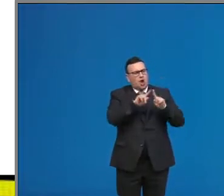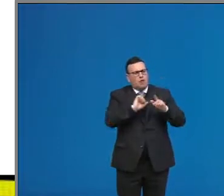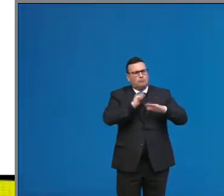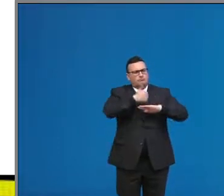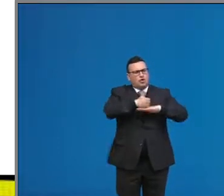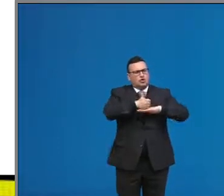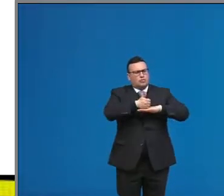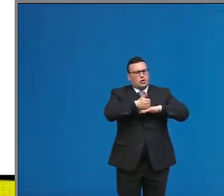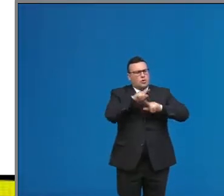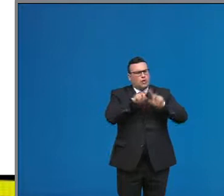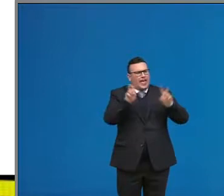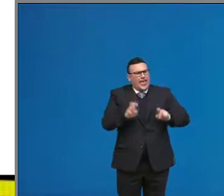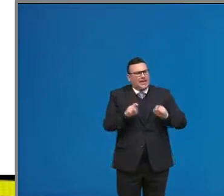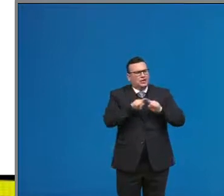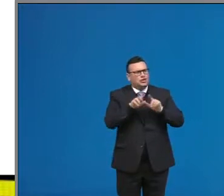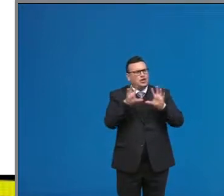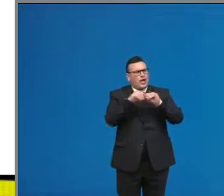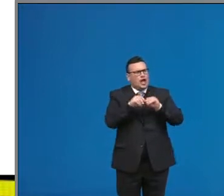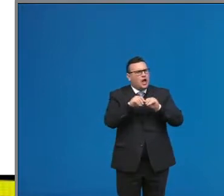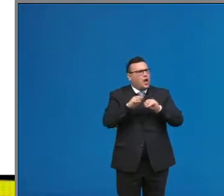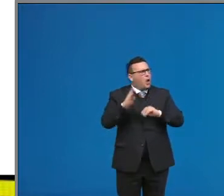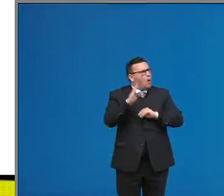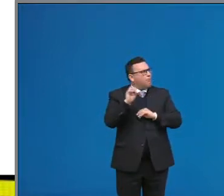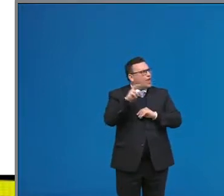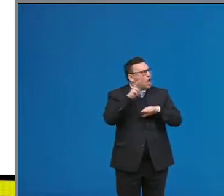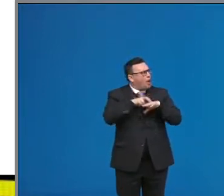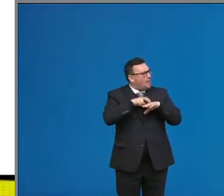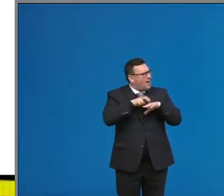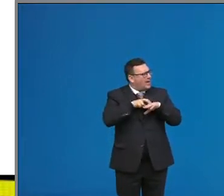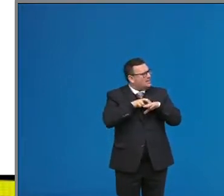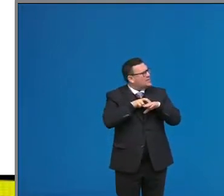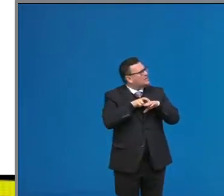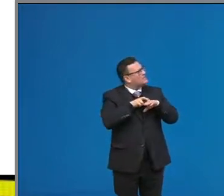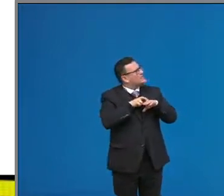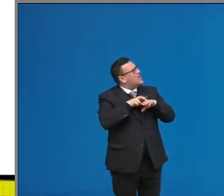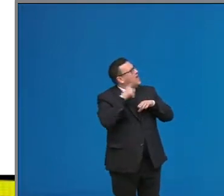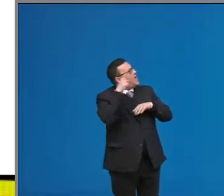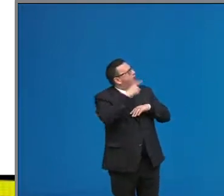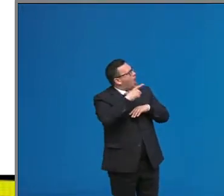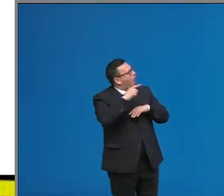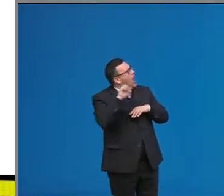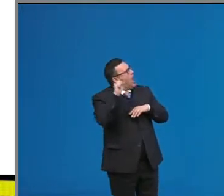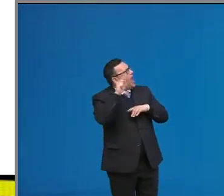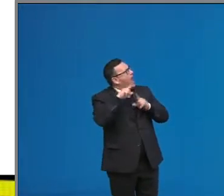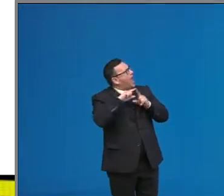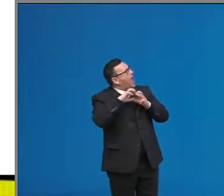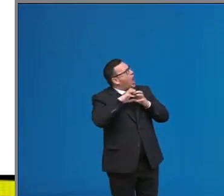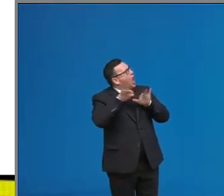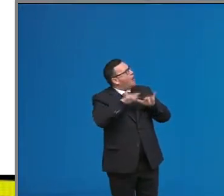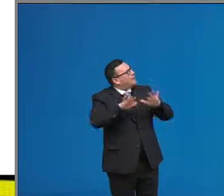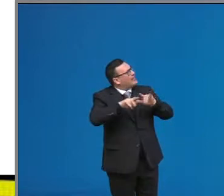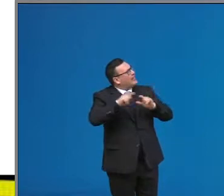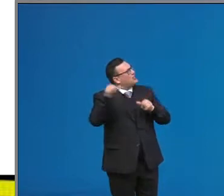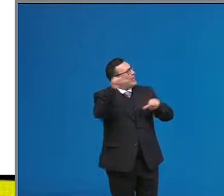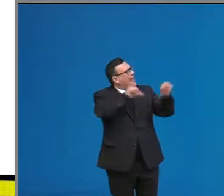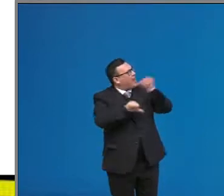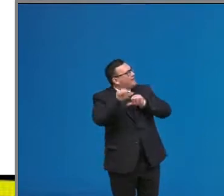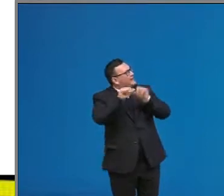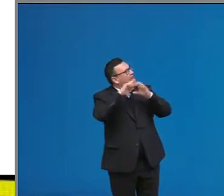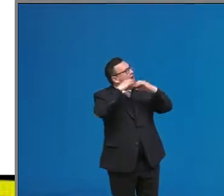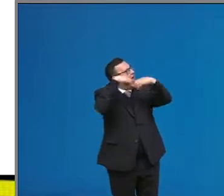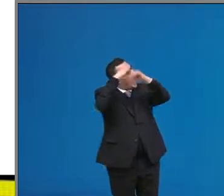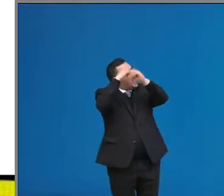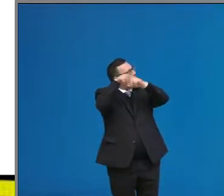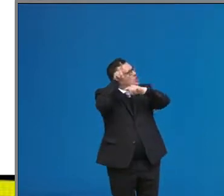energy physics, biomedicine, earth sciences, computational chemistry,